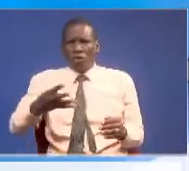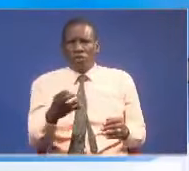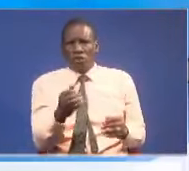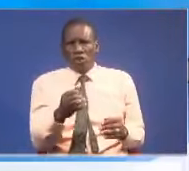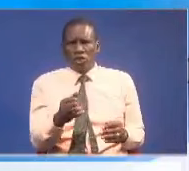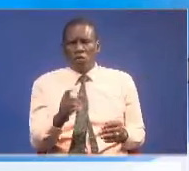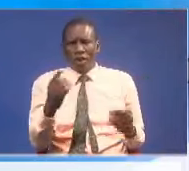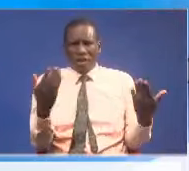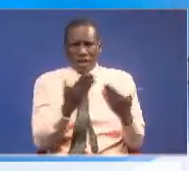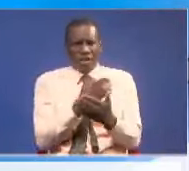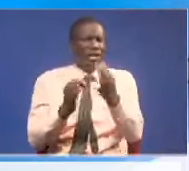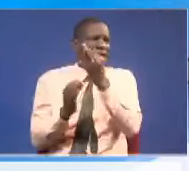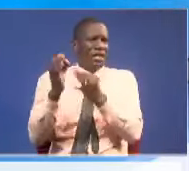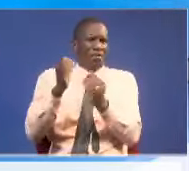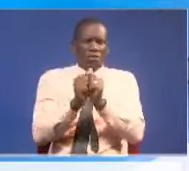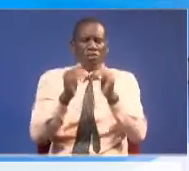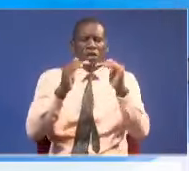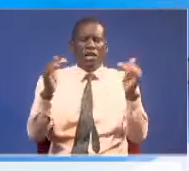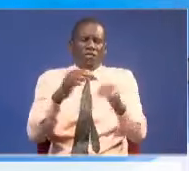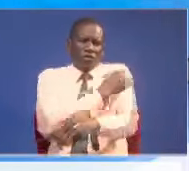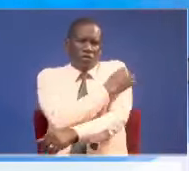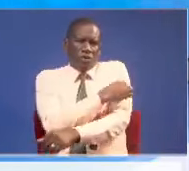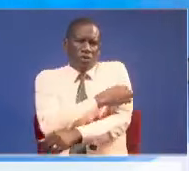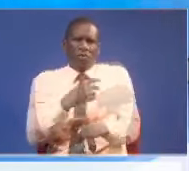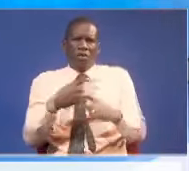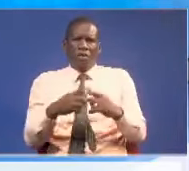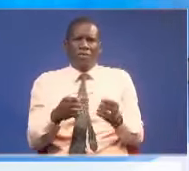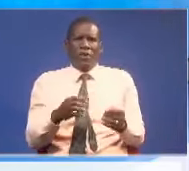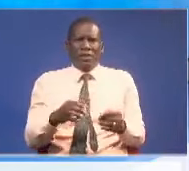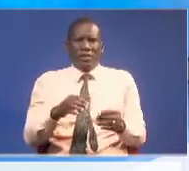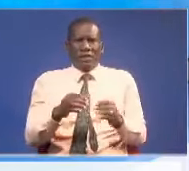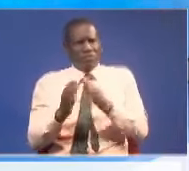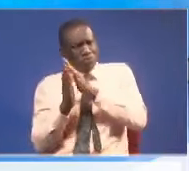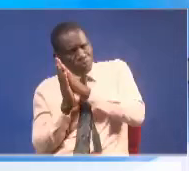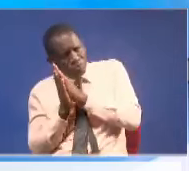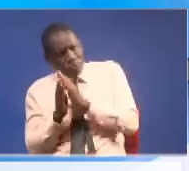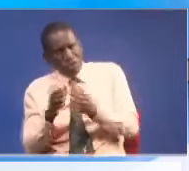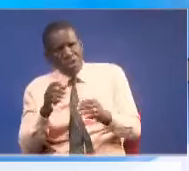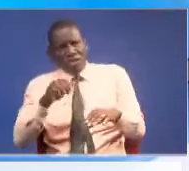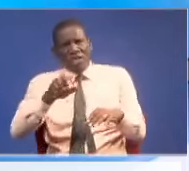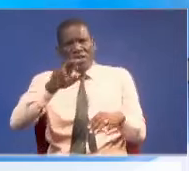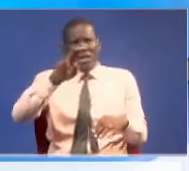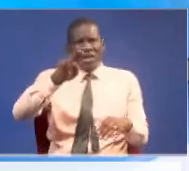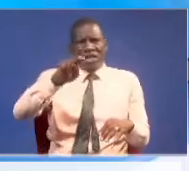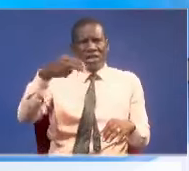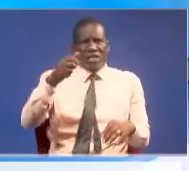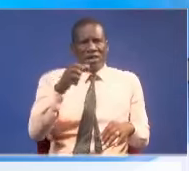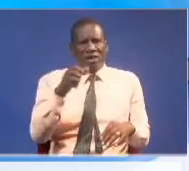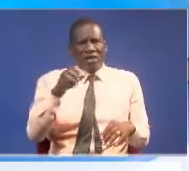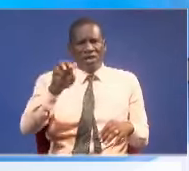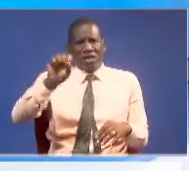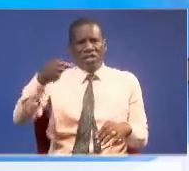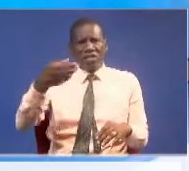shillings, depending on the level of facility. But the inpatient rebates under NHIF now range from